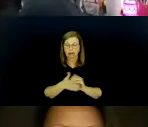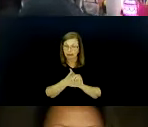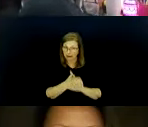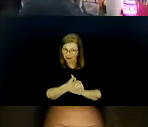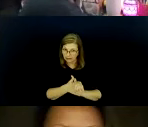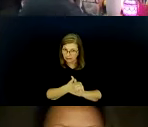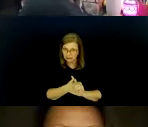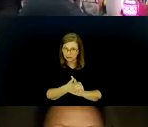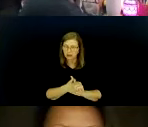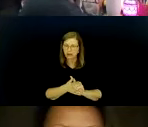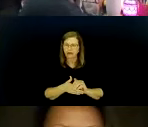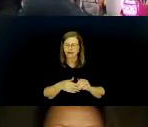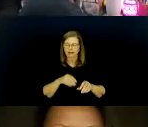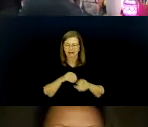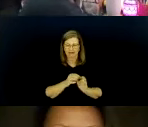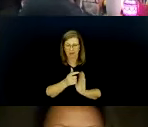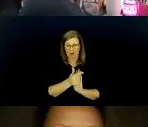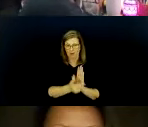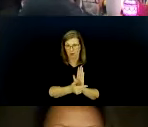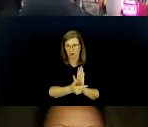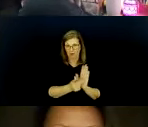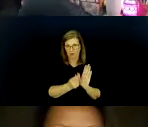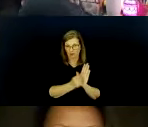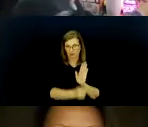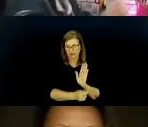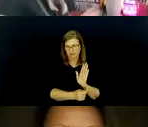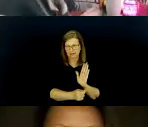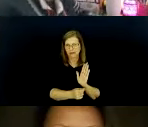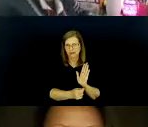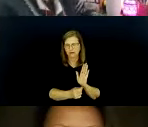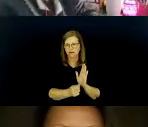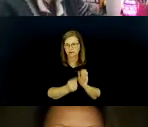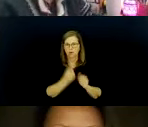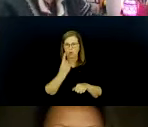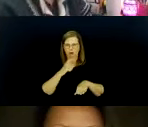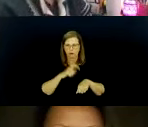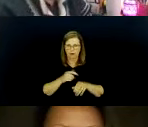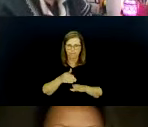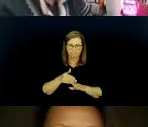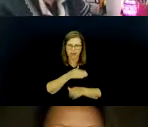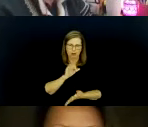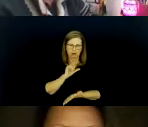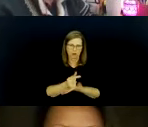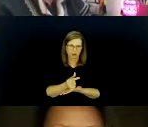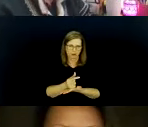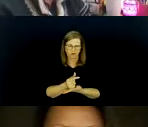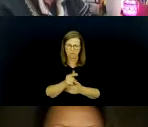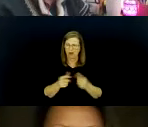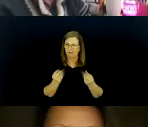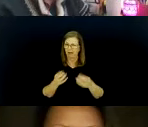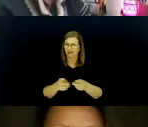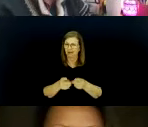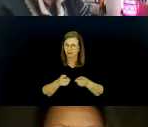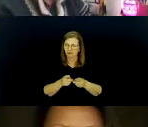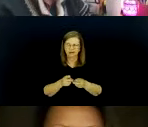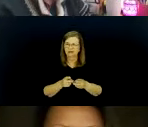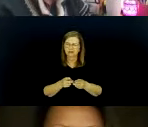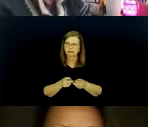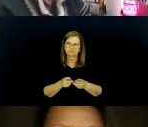the legislation, it's one time by graduation, but many districts are, you know,